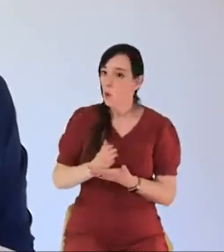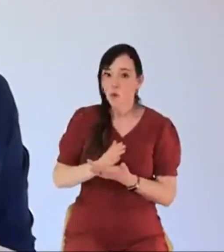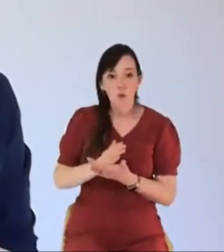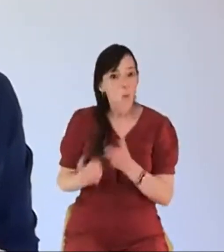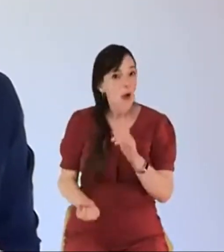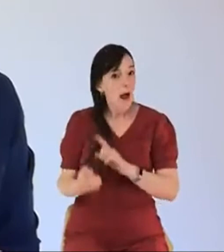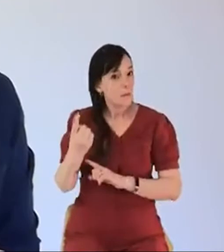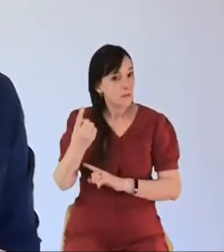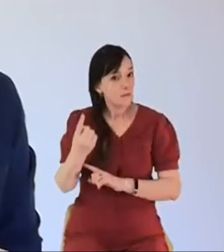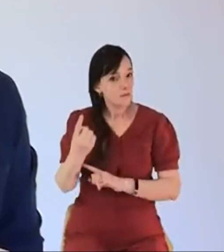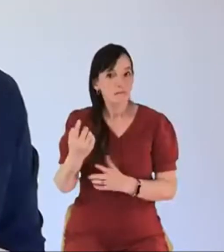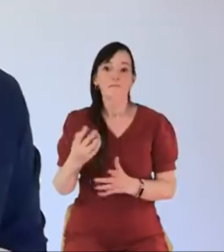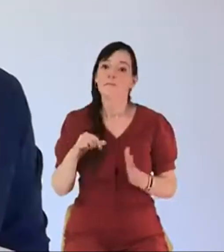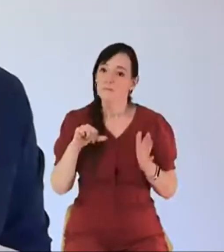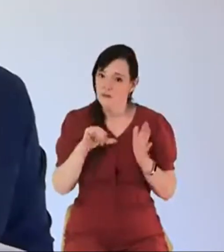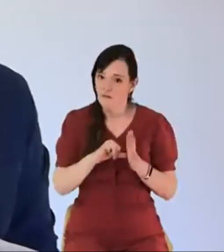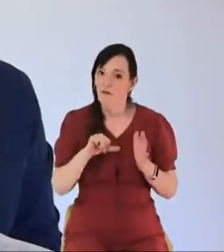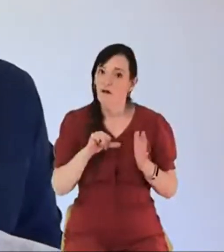today is tough